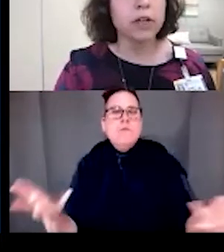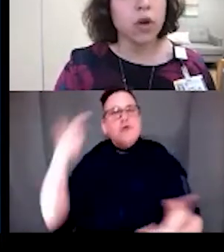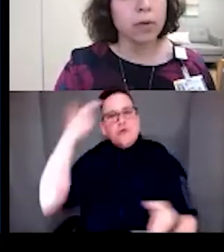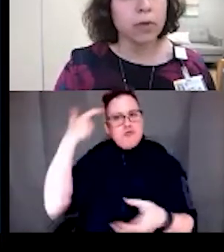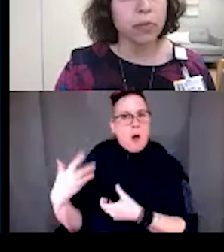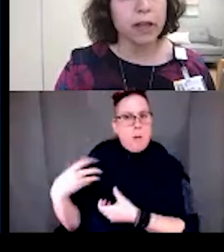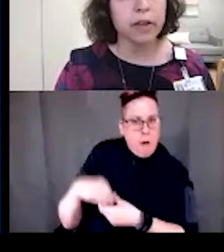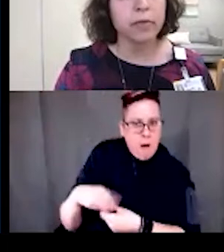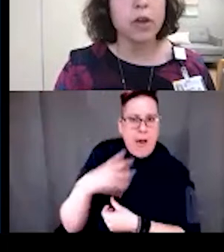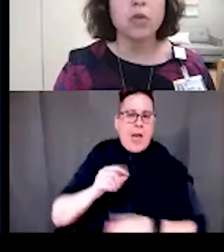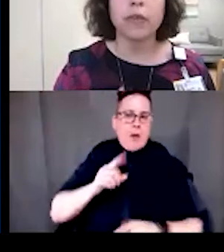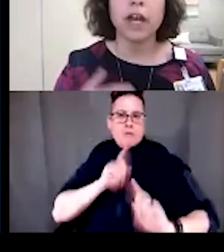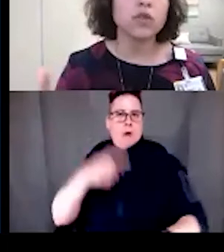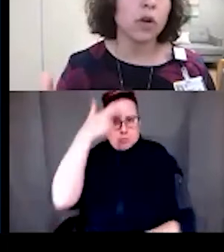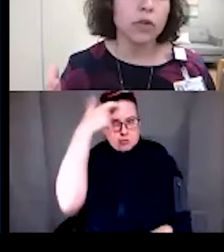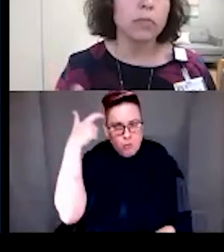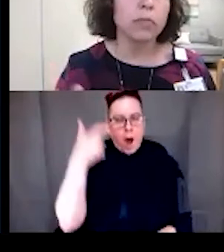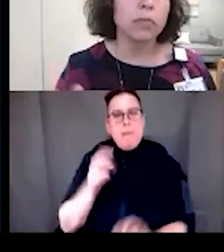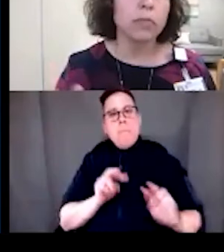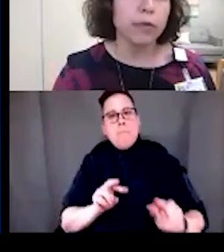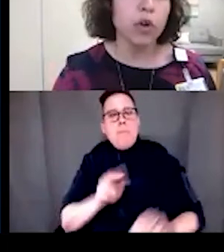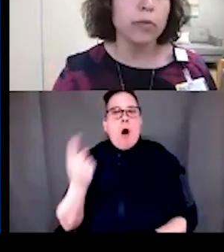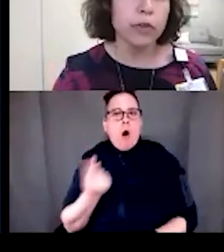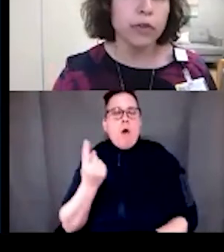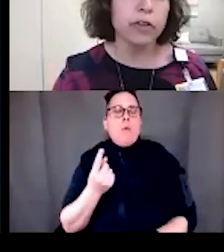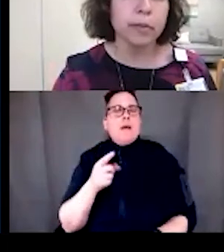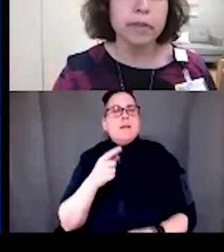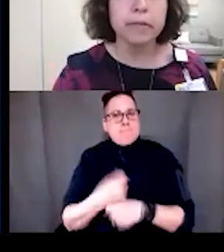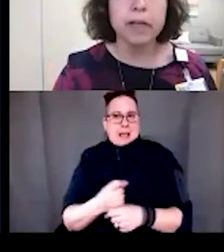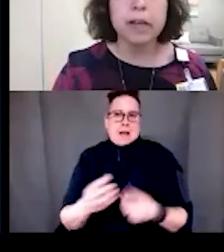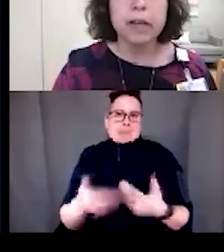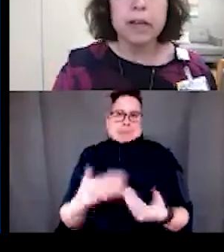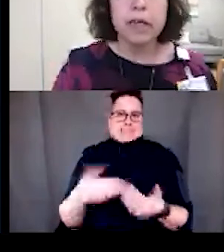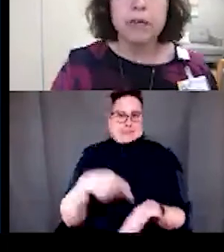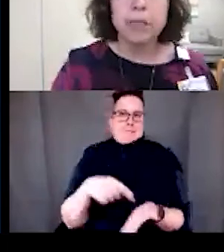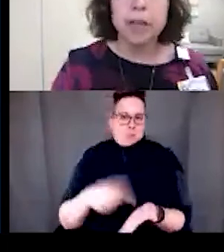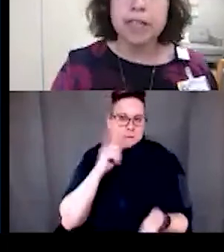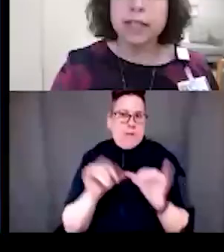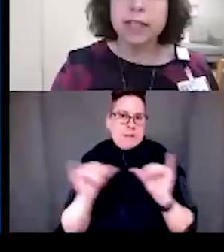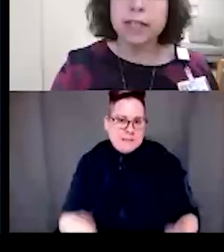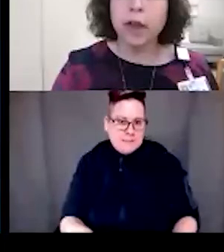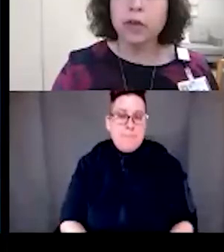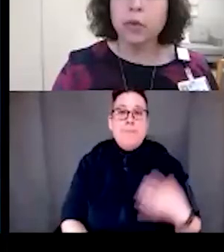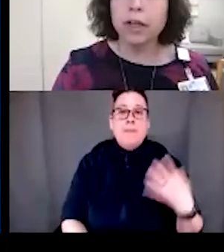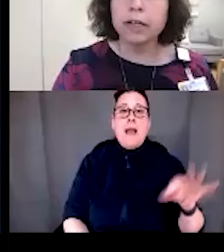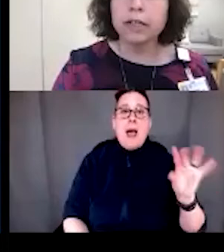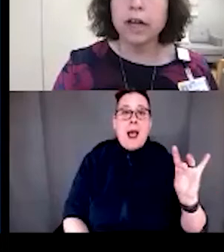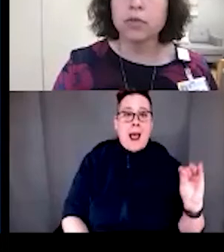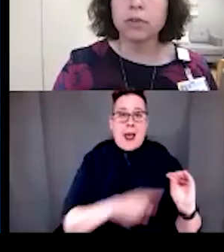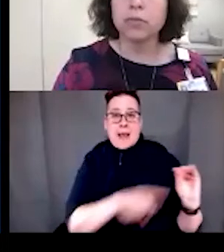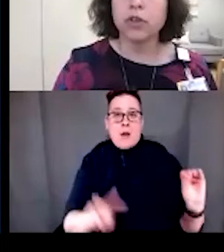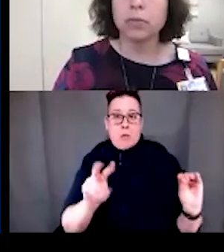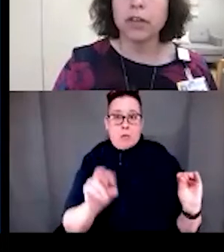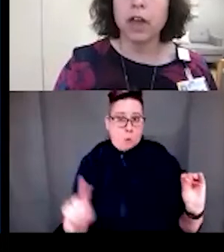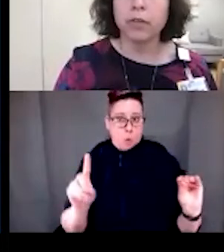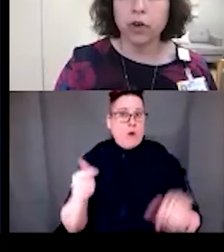and trauma-responsive, with an eye toward also making this affordable for systems. From 1980 to 2001, Dr.